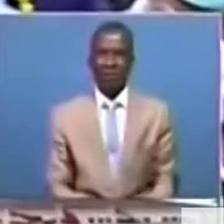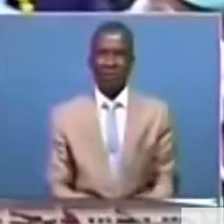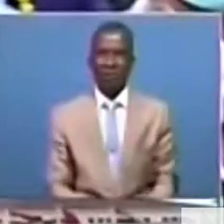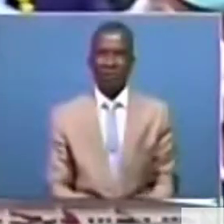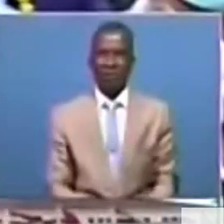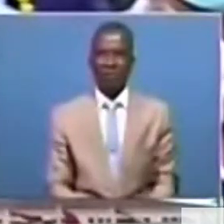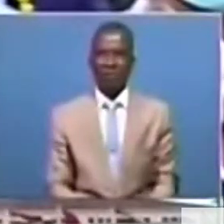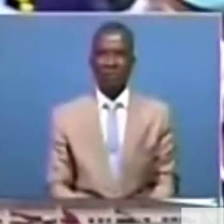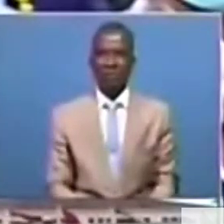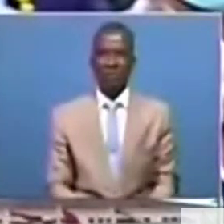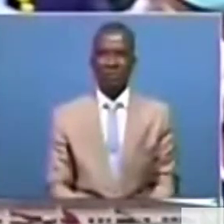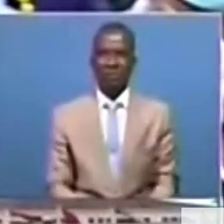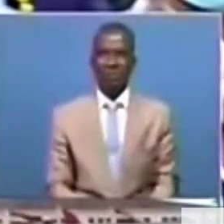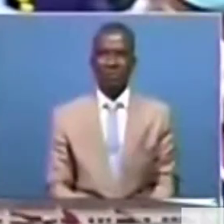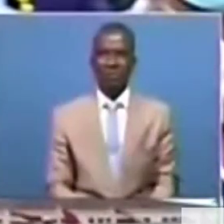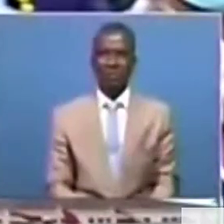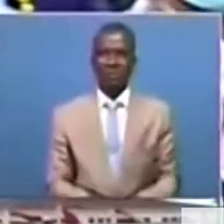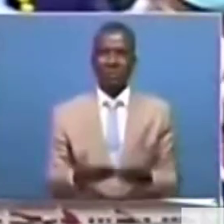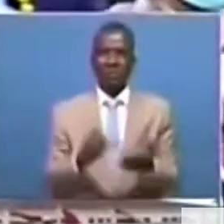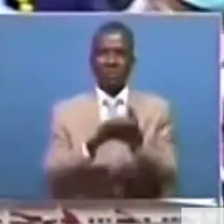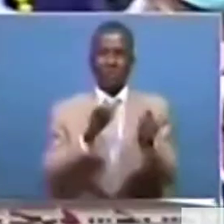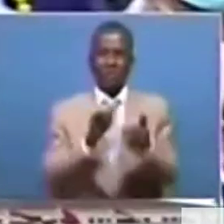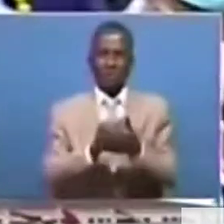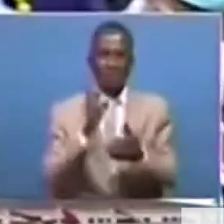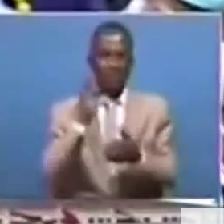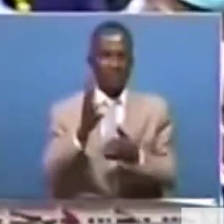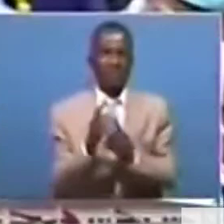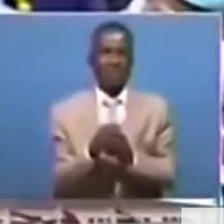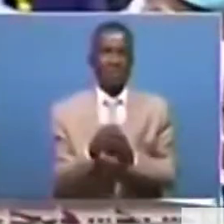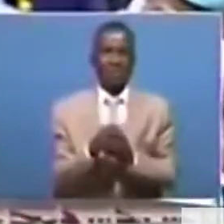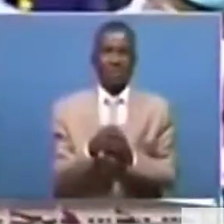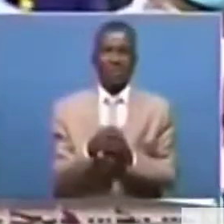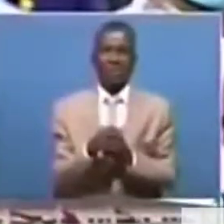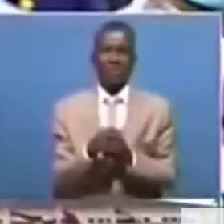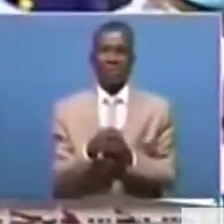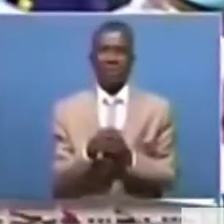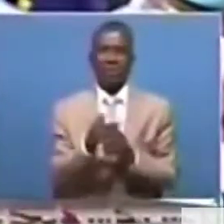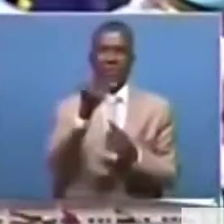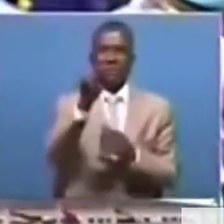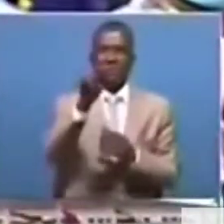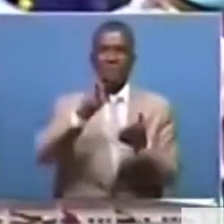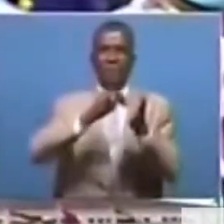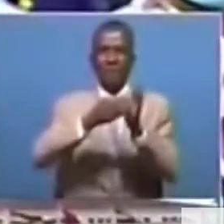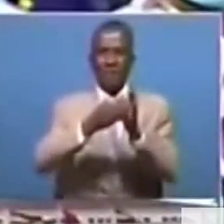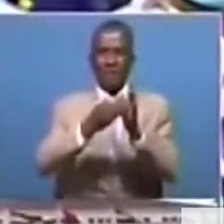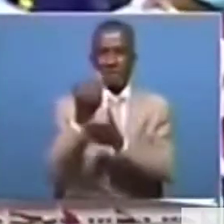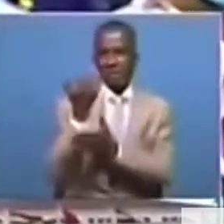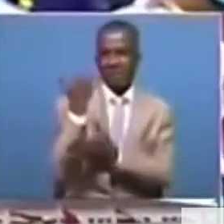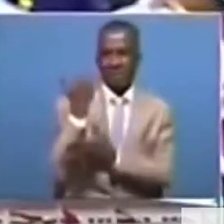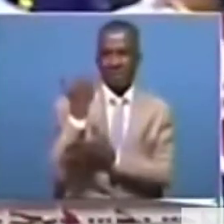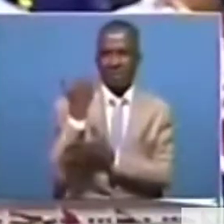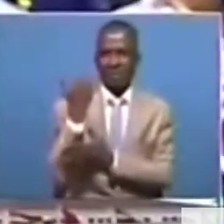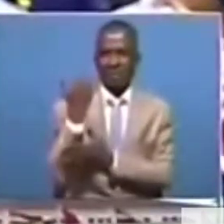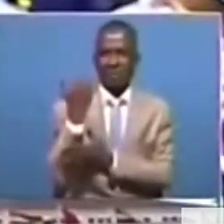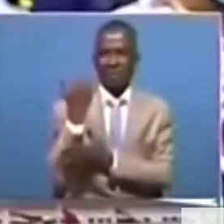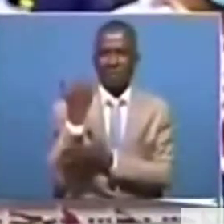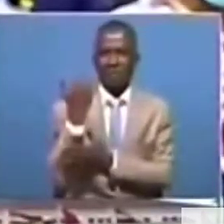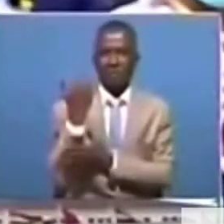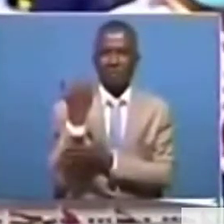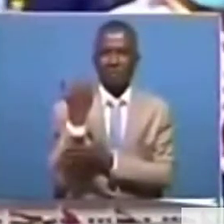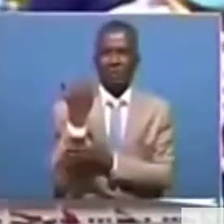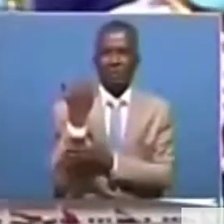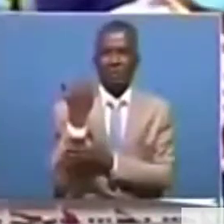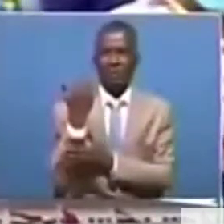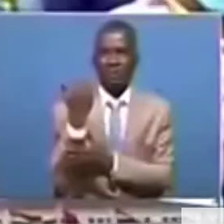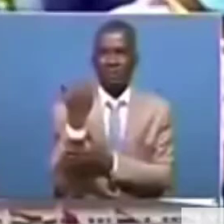is being filed. It is being filed. I believe so, because this was about 20 minutes ago, and